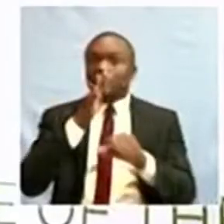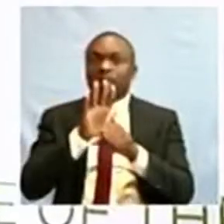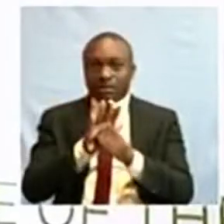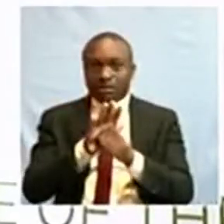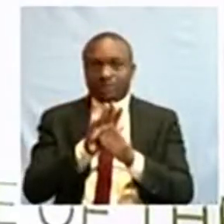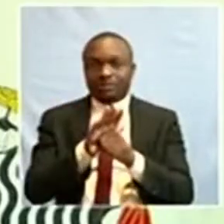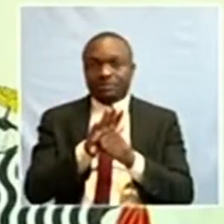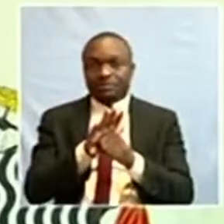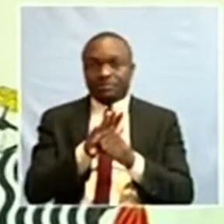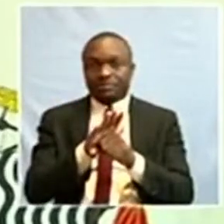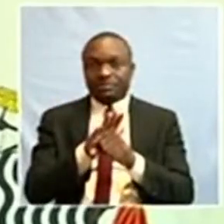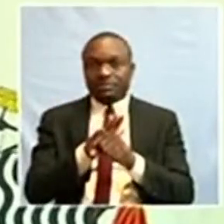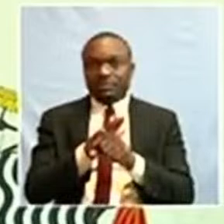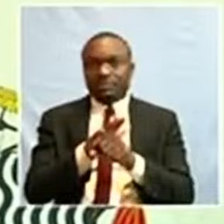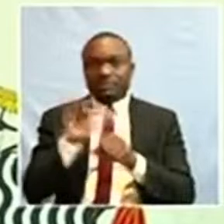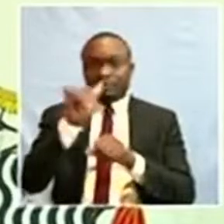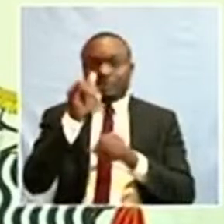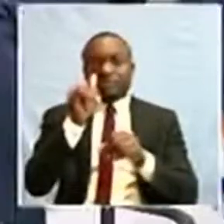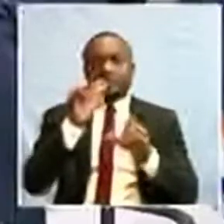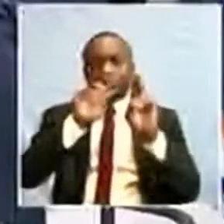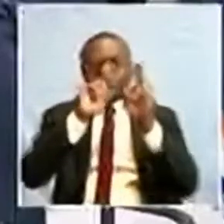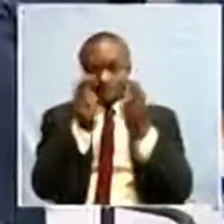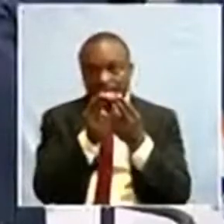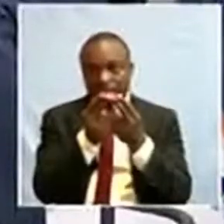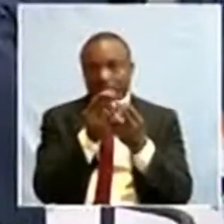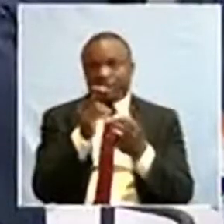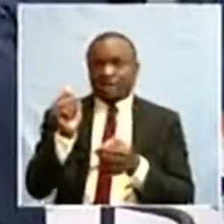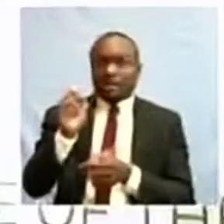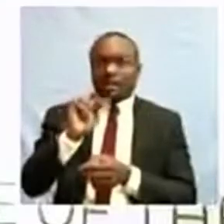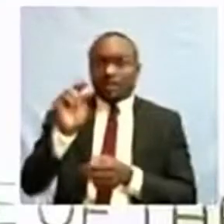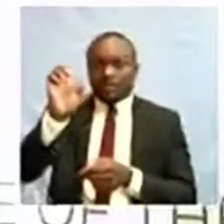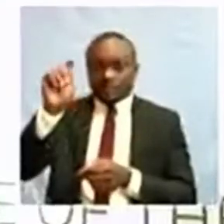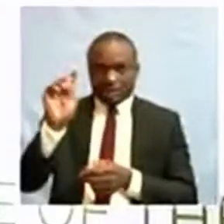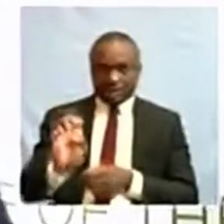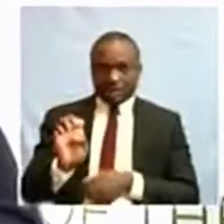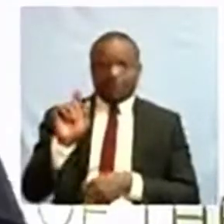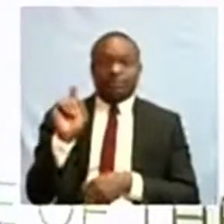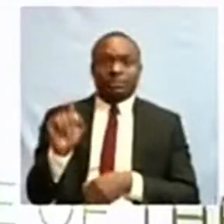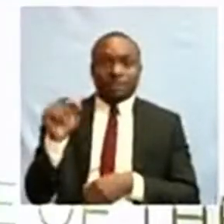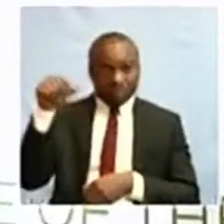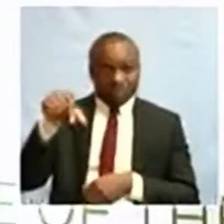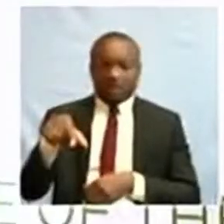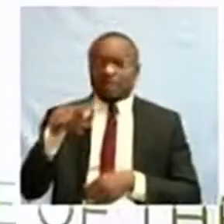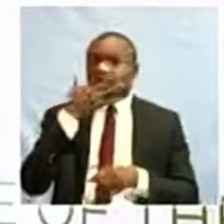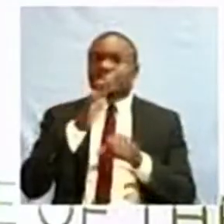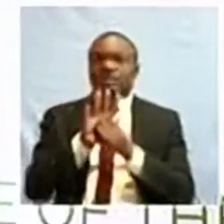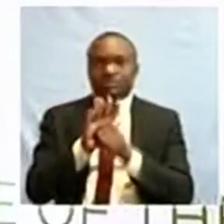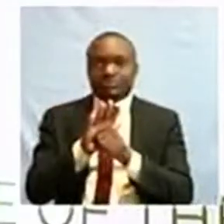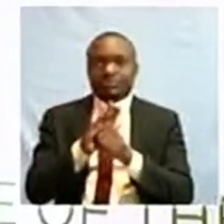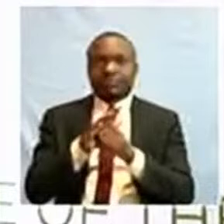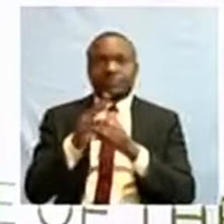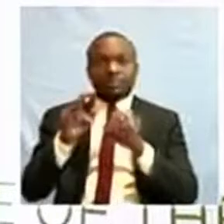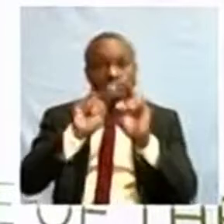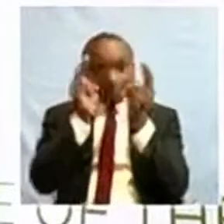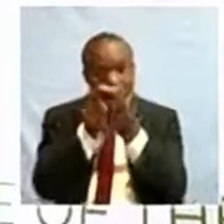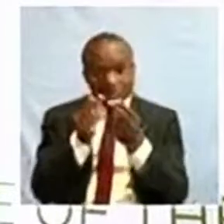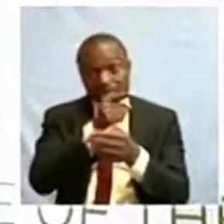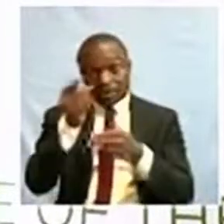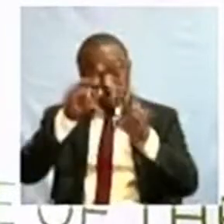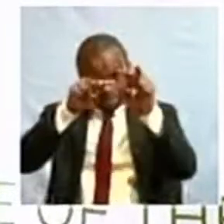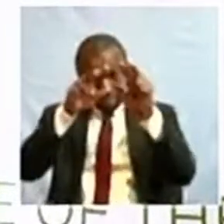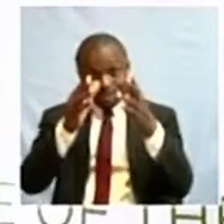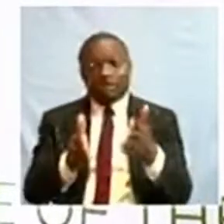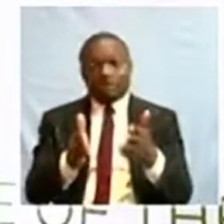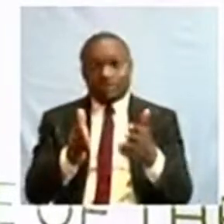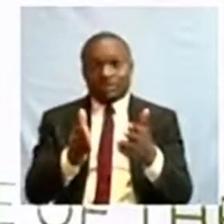H. Nkombwa, Acting Principal Audit Quality Assurance Unit from the same office. To our viewers and our listeners,